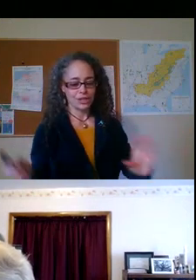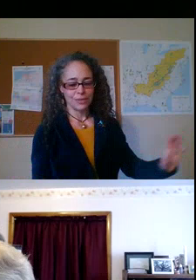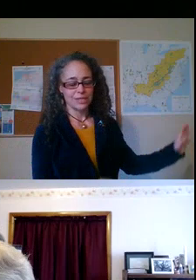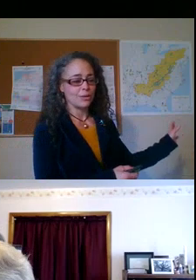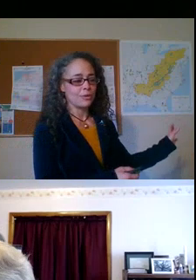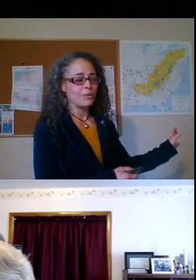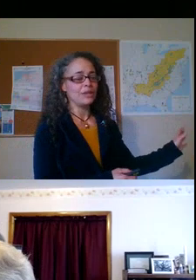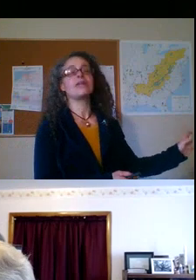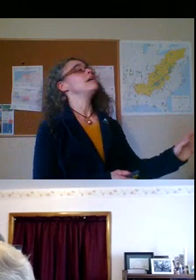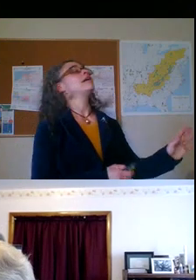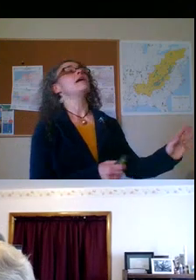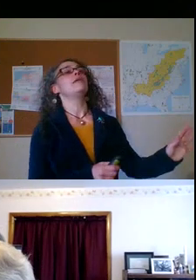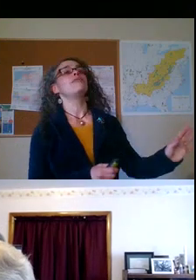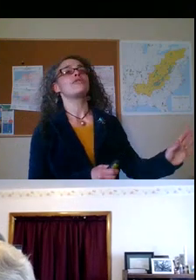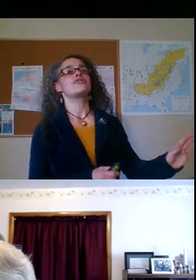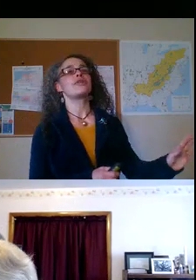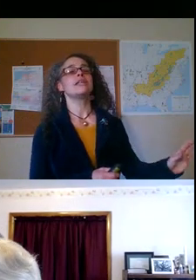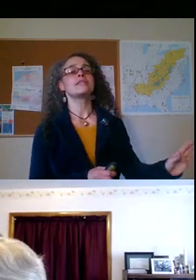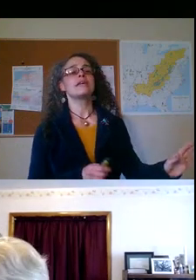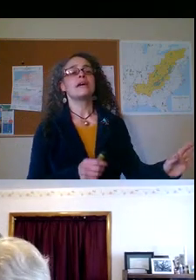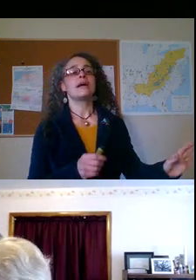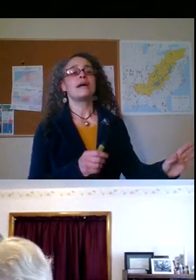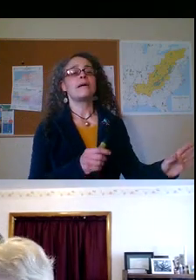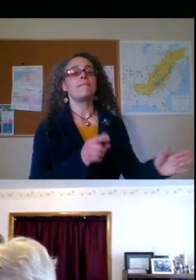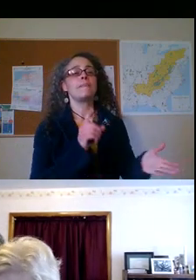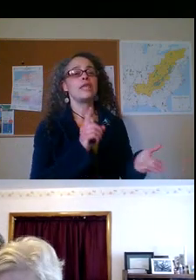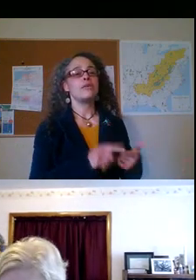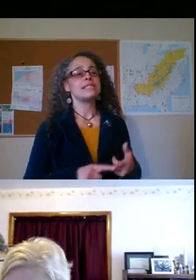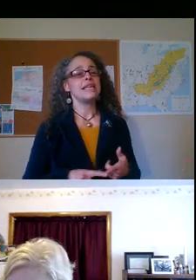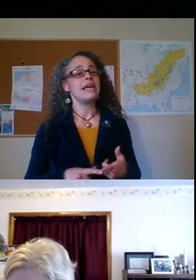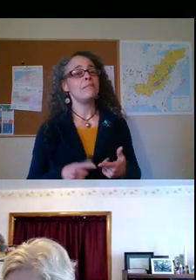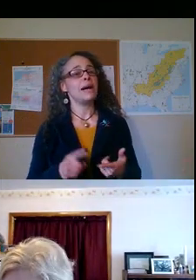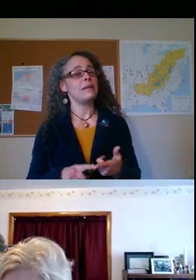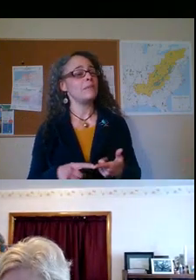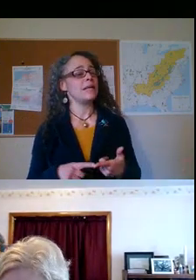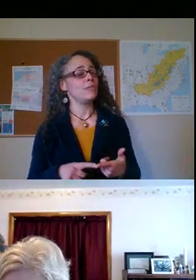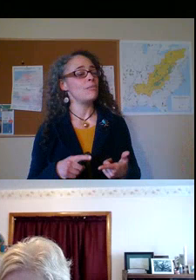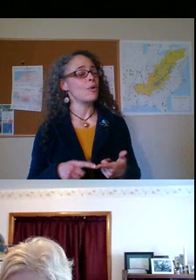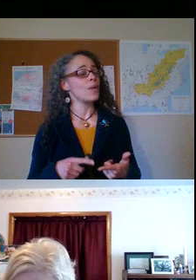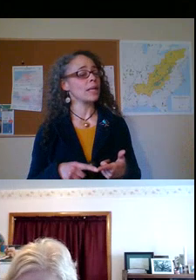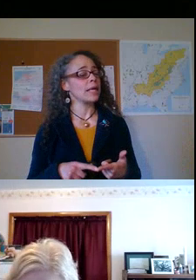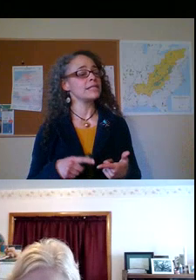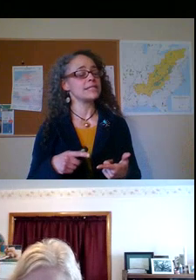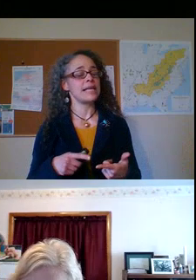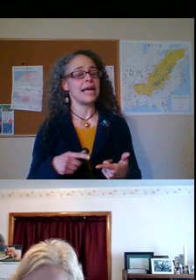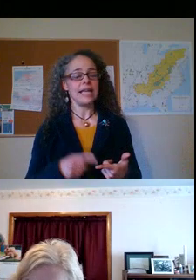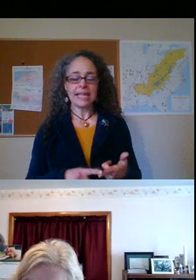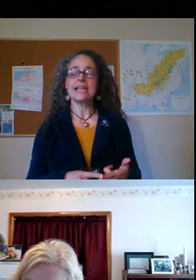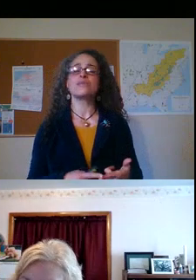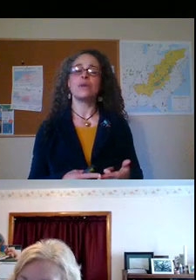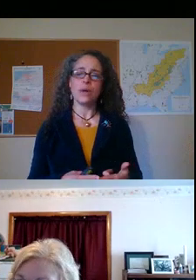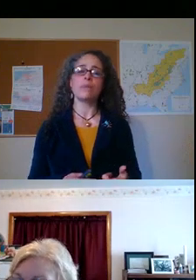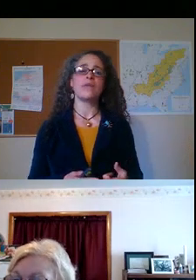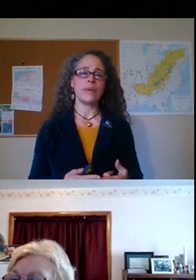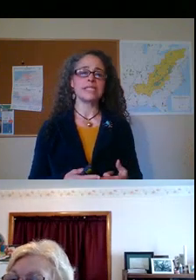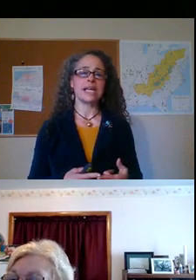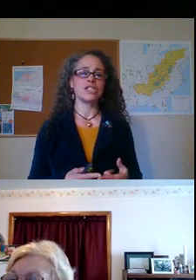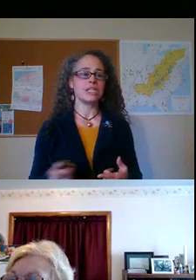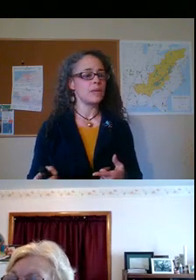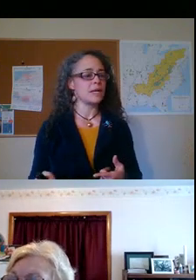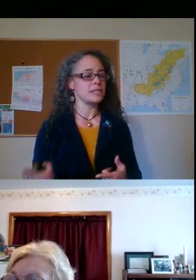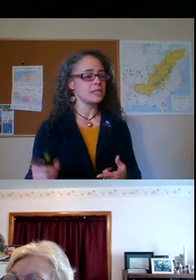through with what she wants to go through with for the trails. USDA might be more willing to say, yes, we will